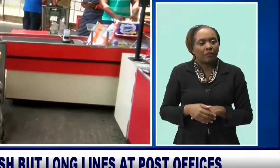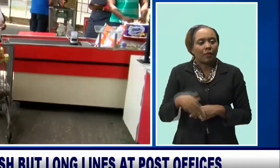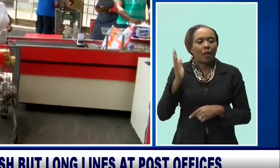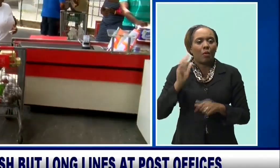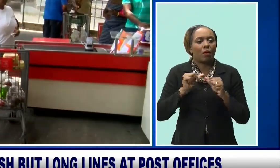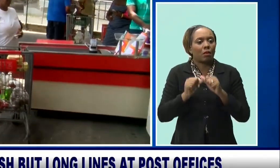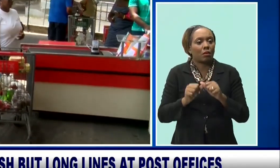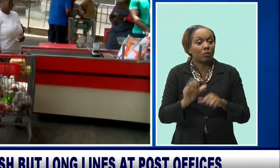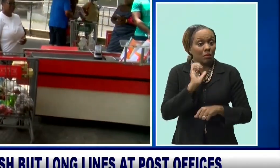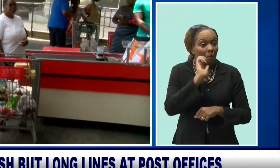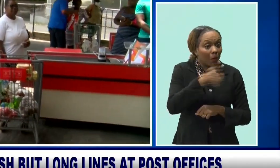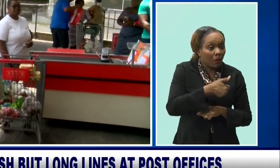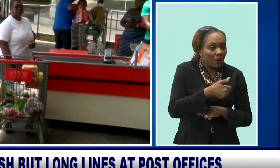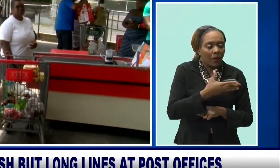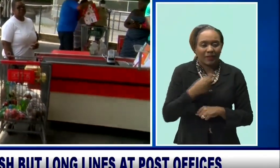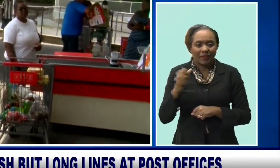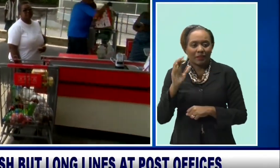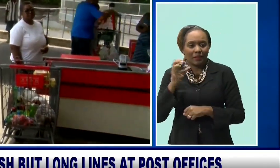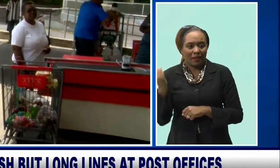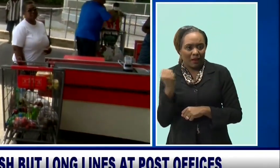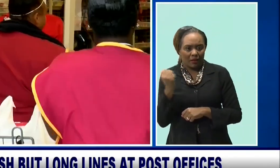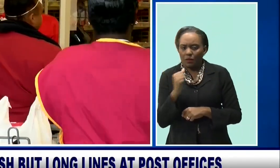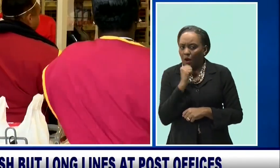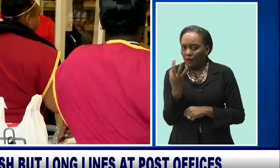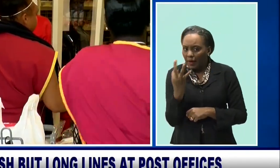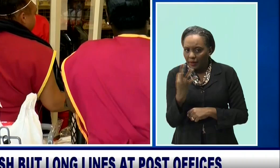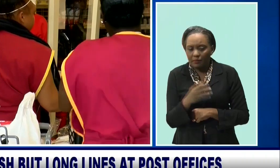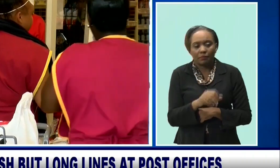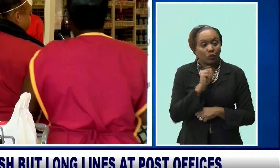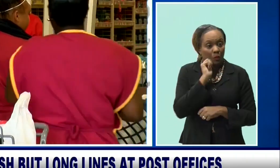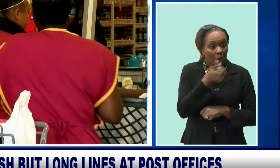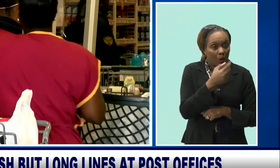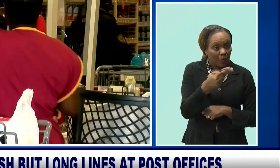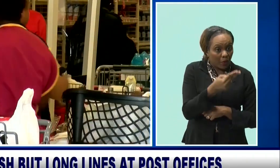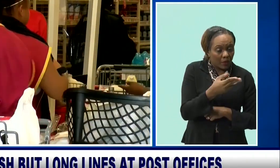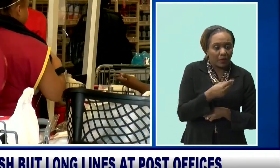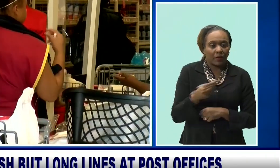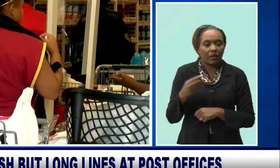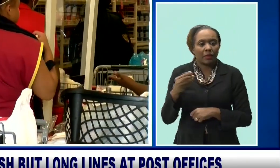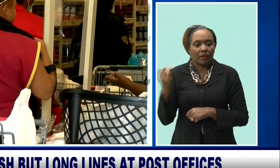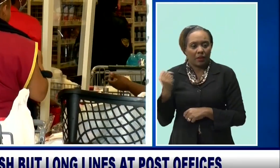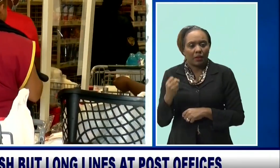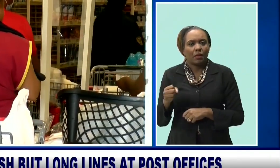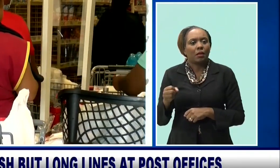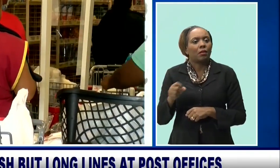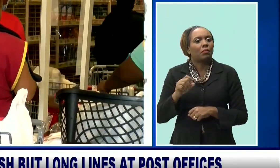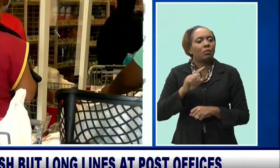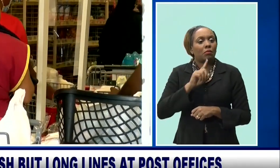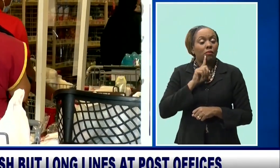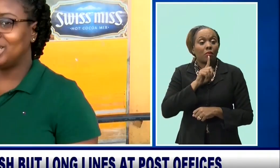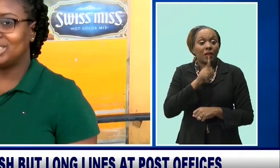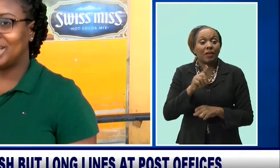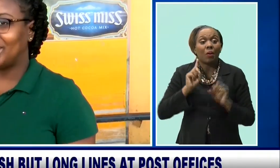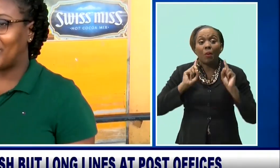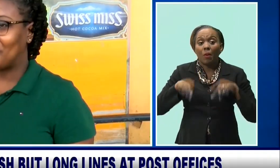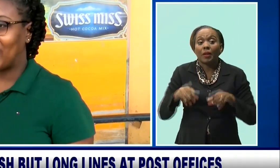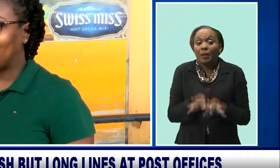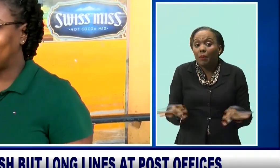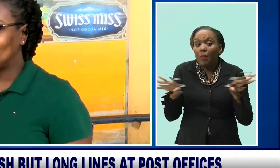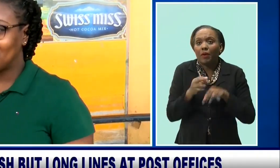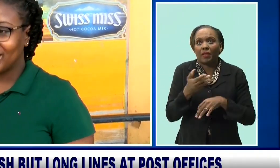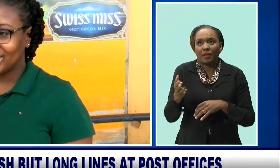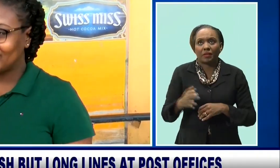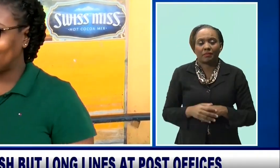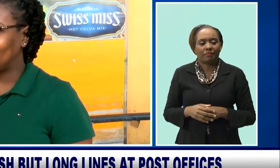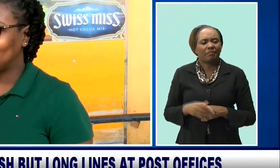tomorrow and Saturday, officials are advising people to only order essential items. Persons are ordering even things like